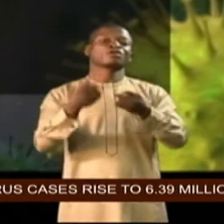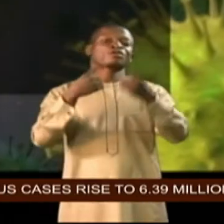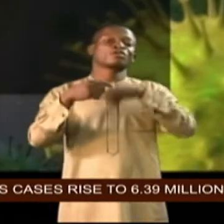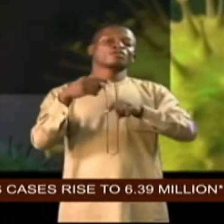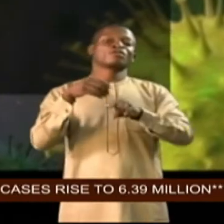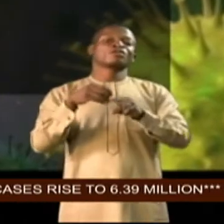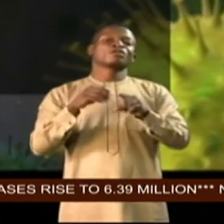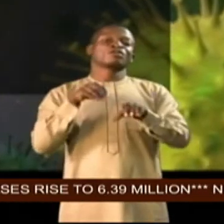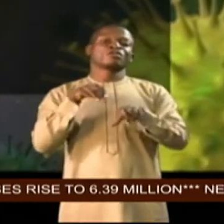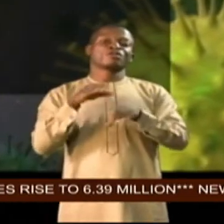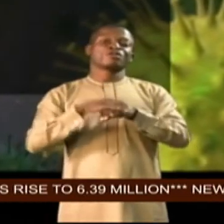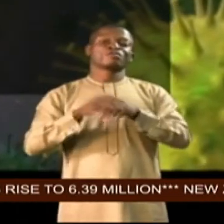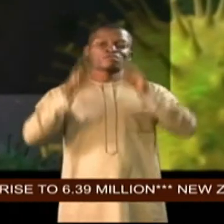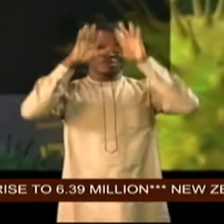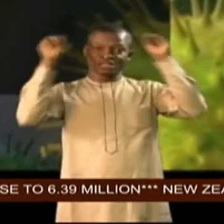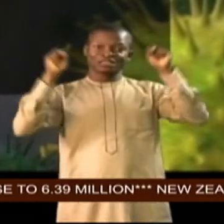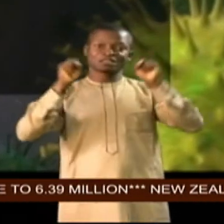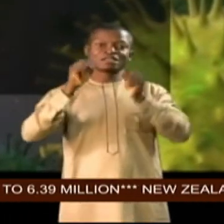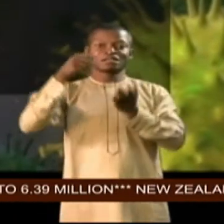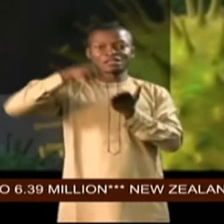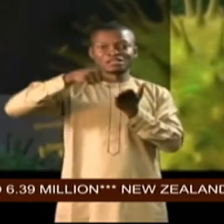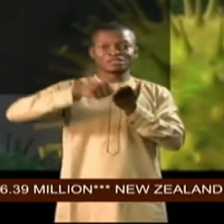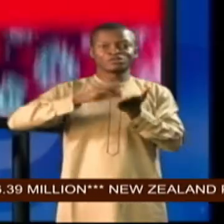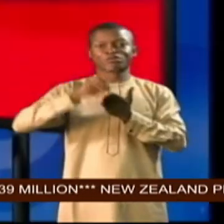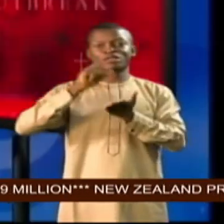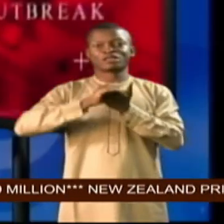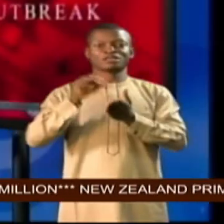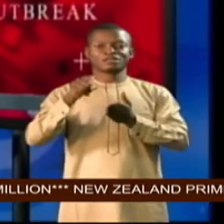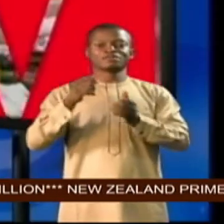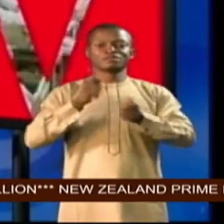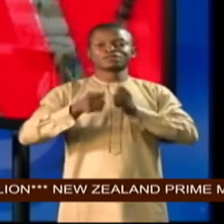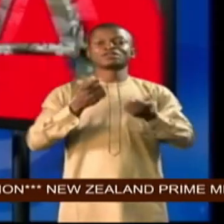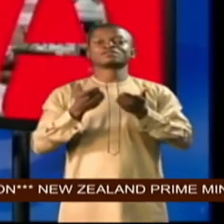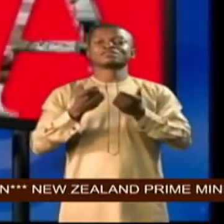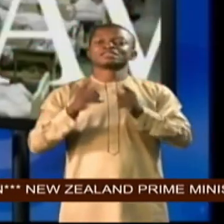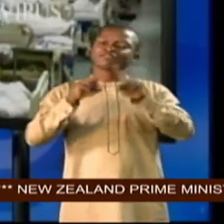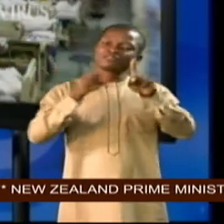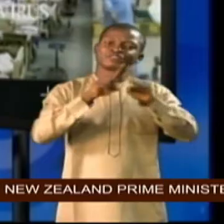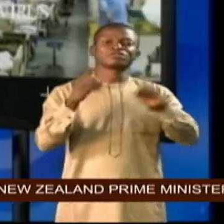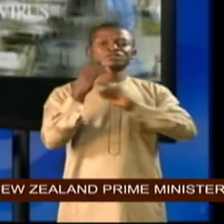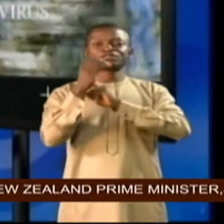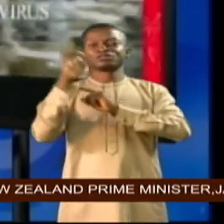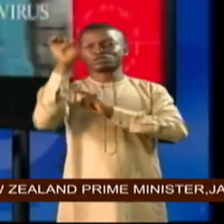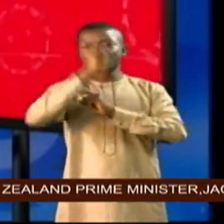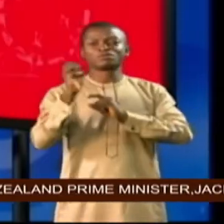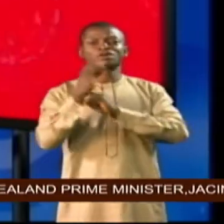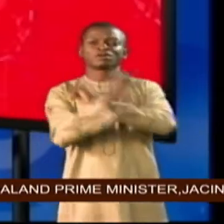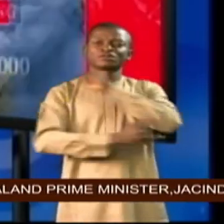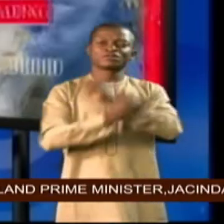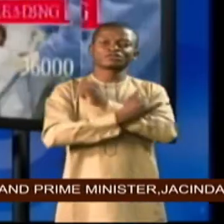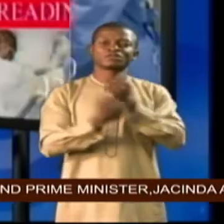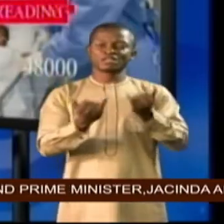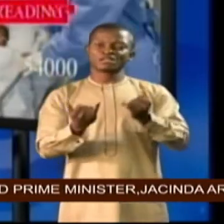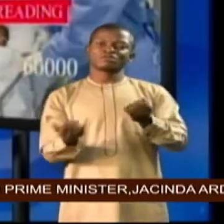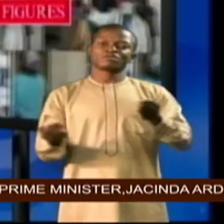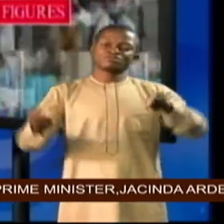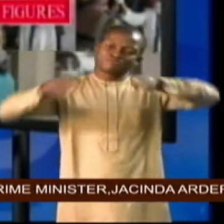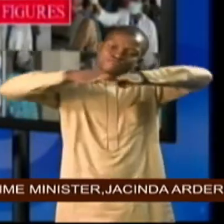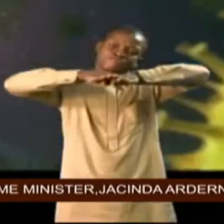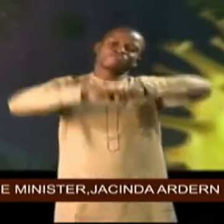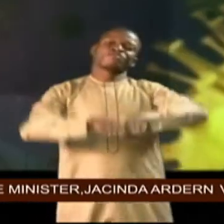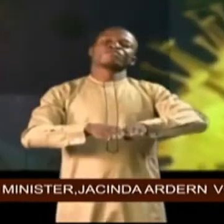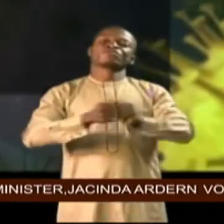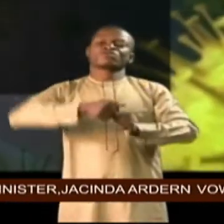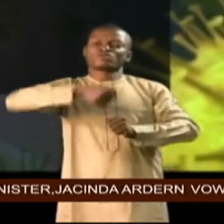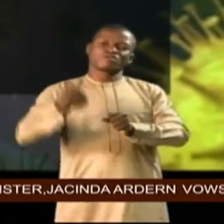the presidential election which he will be contesting. Several European countries are reimposing lockdowns and other